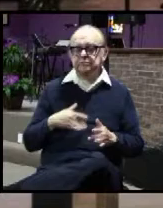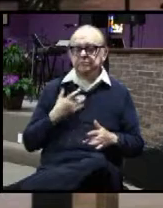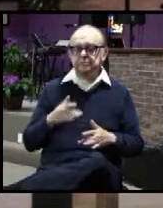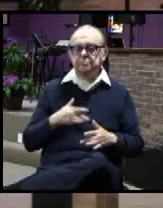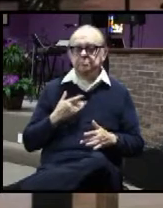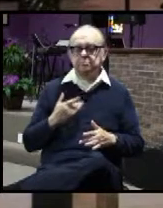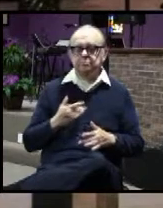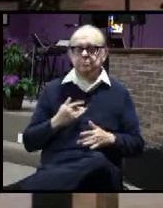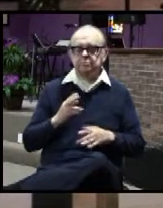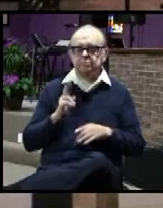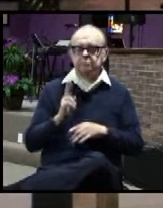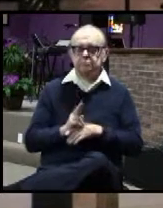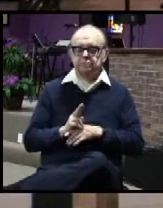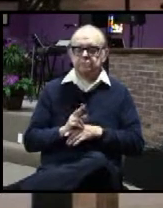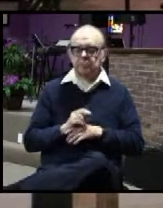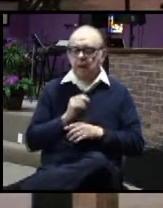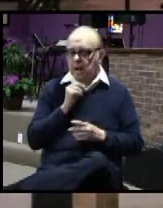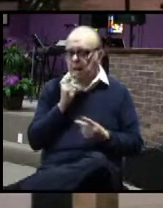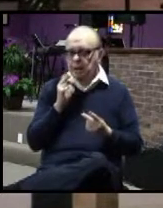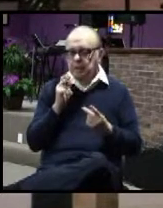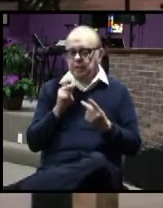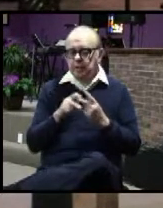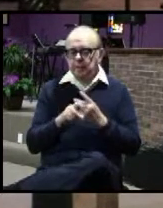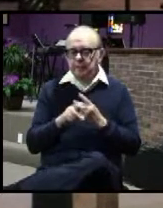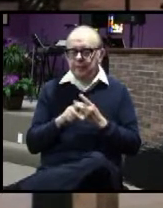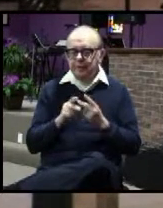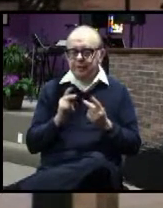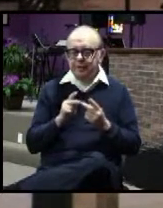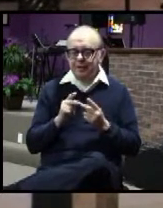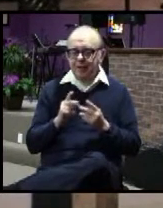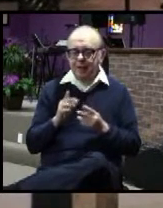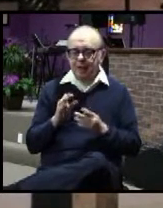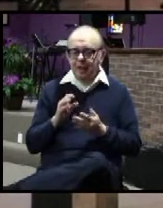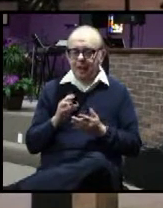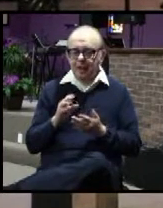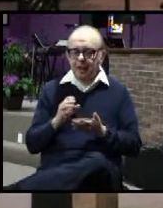using imperfect pots. Okay?